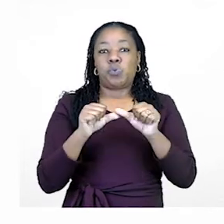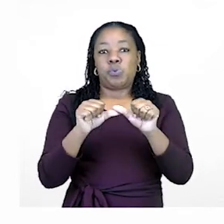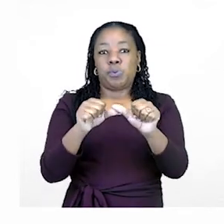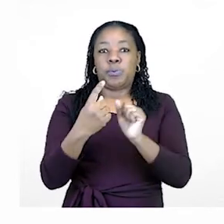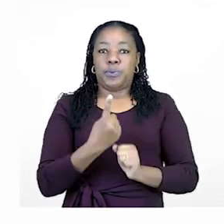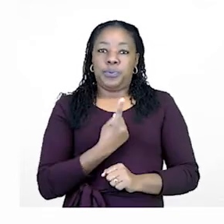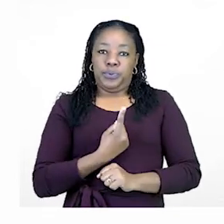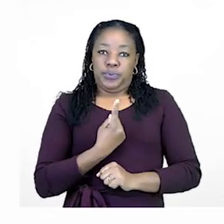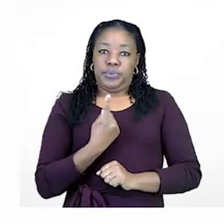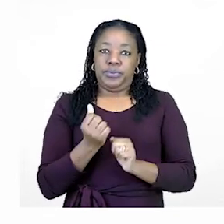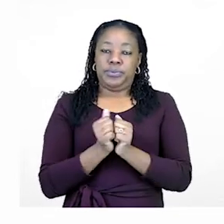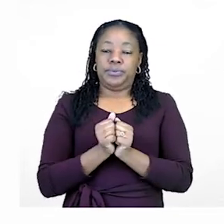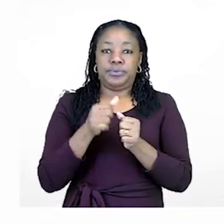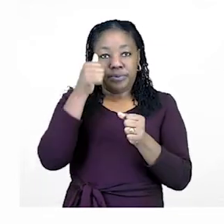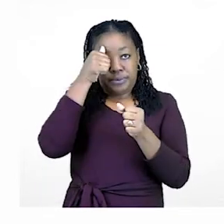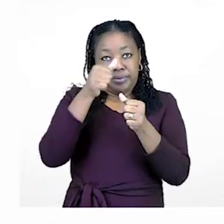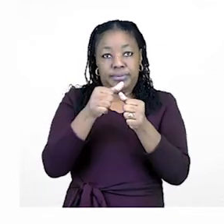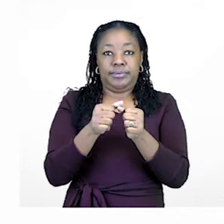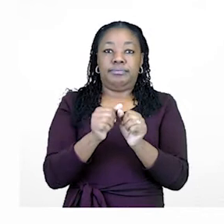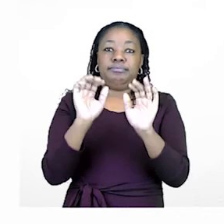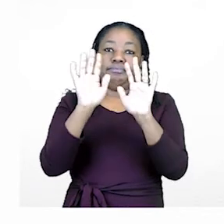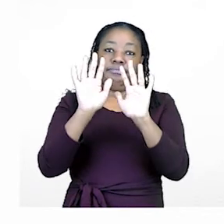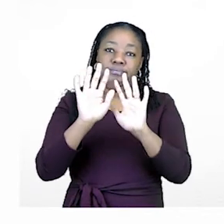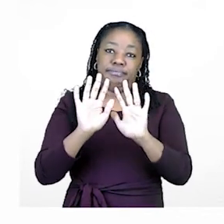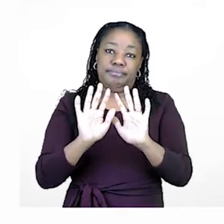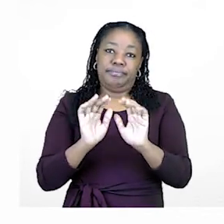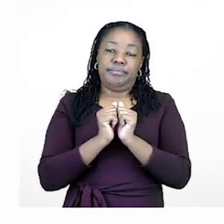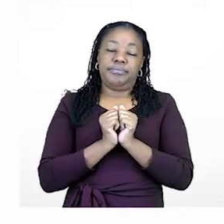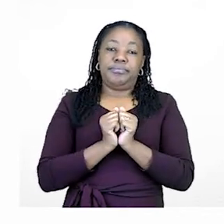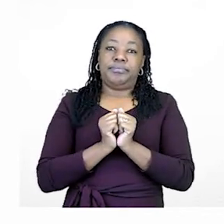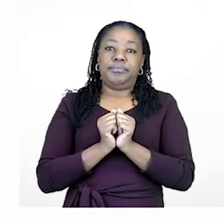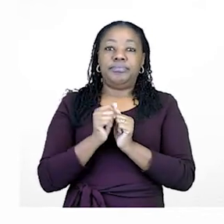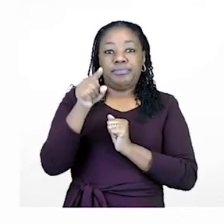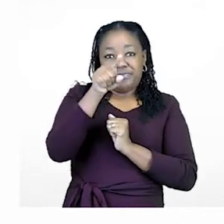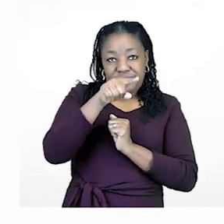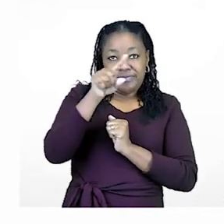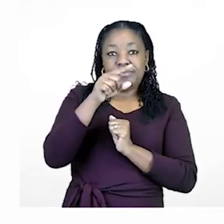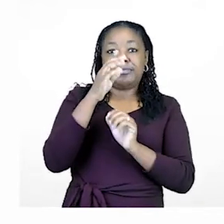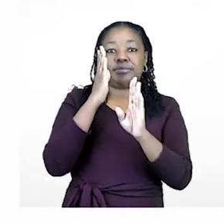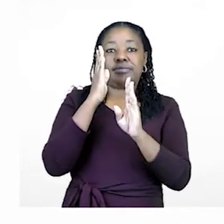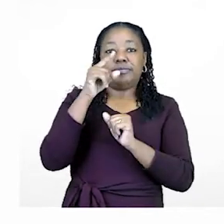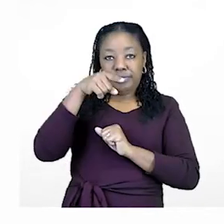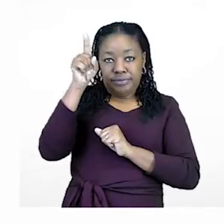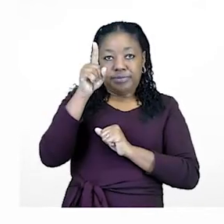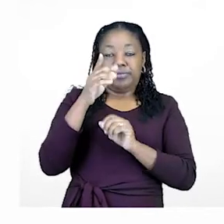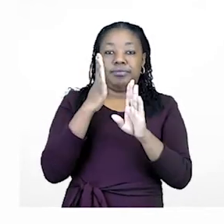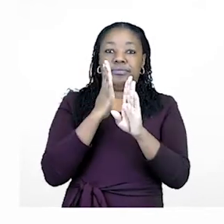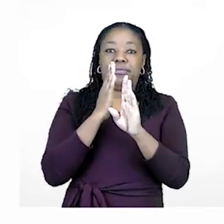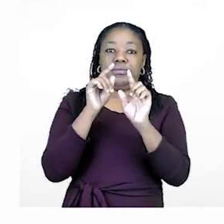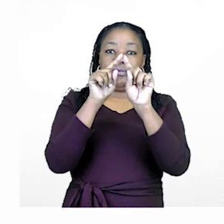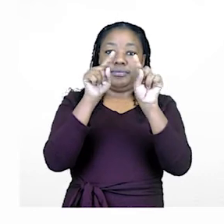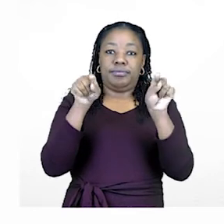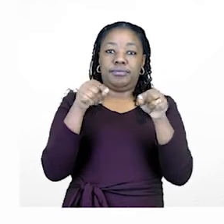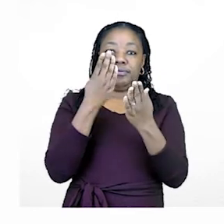yourselves. Remember, when you are done, you are free to color the picture and make sure that you circle the correct one. And don't be afraid if you make a